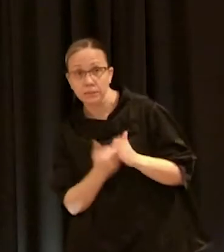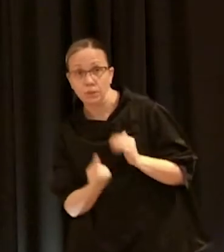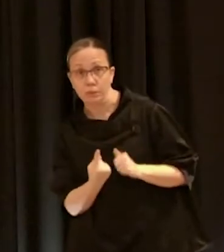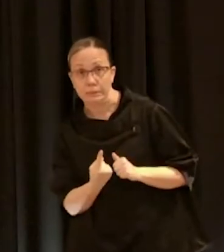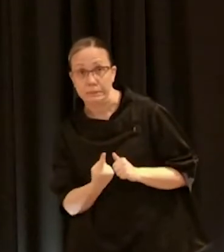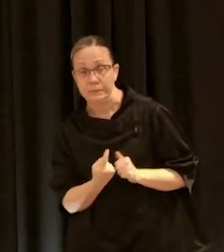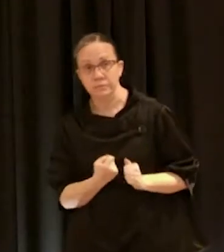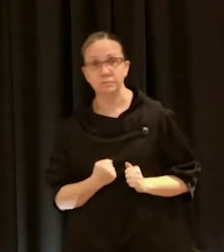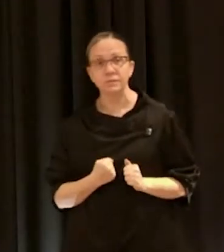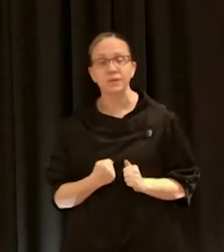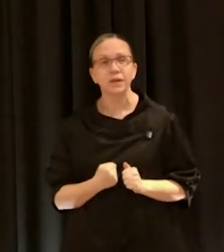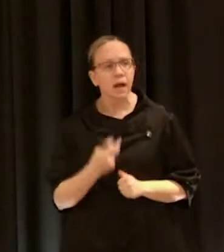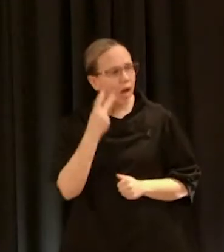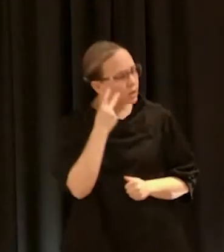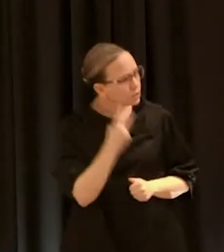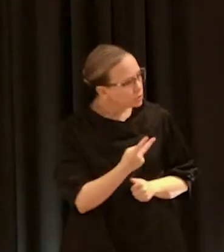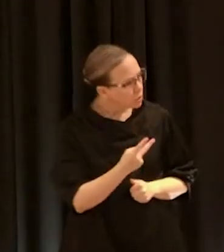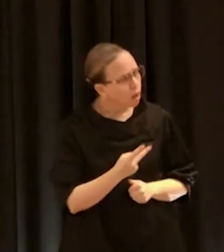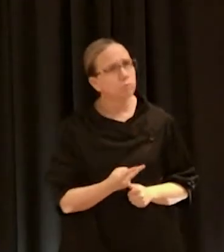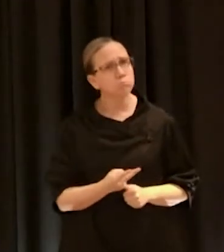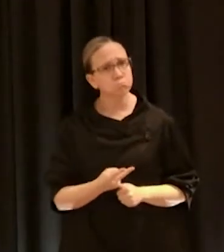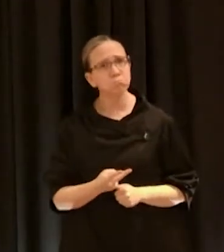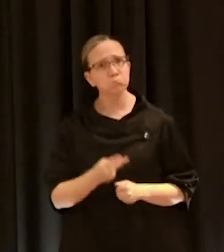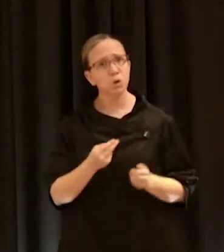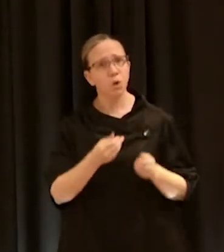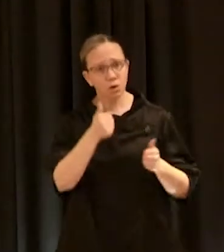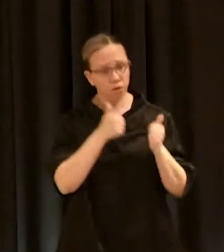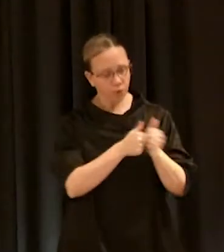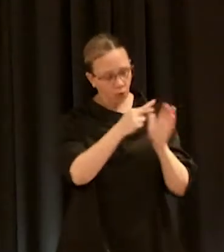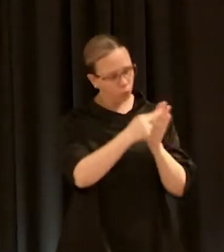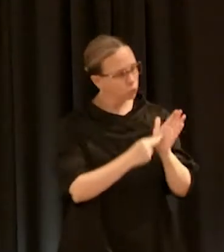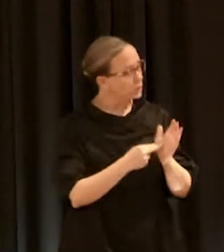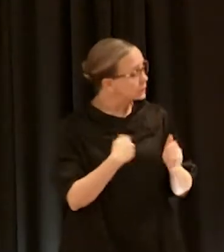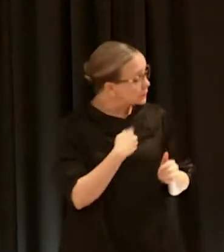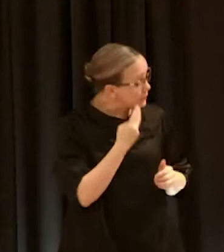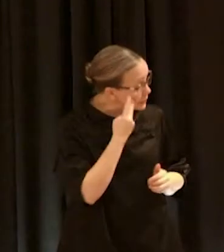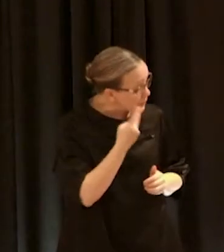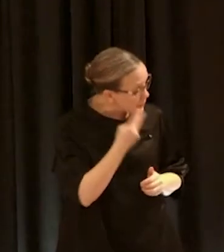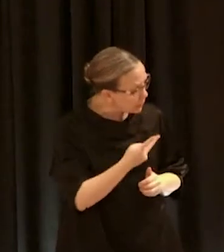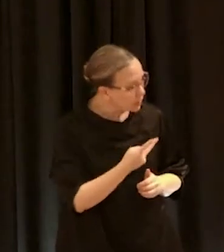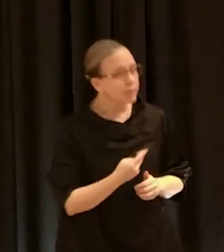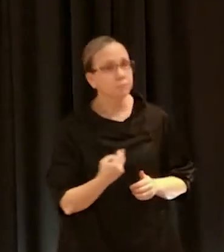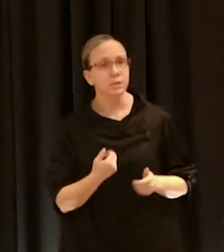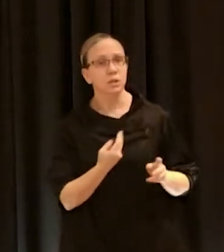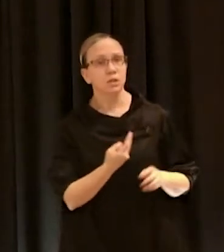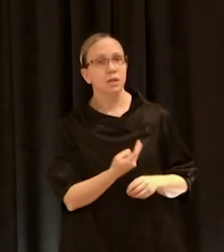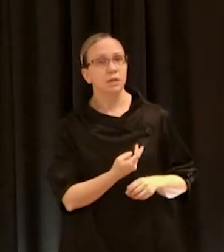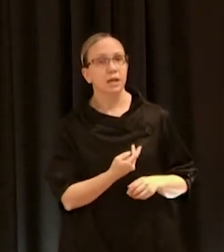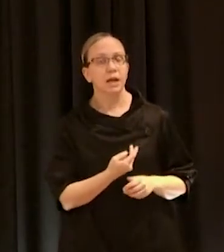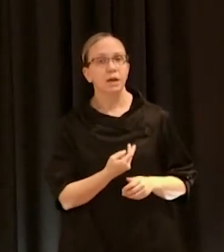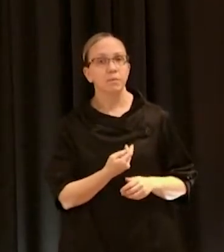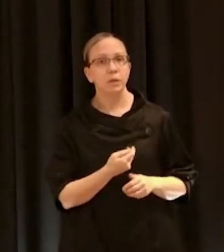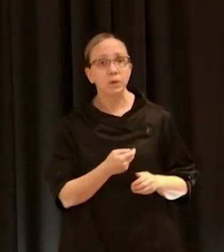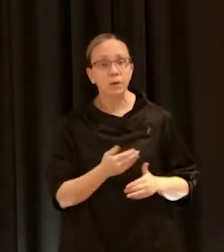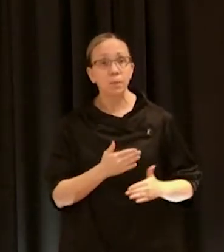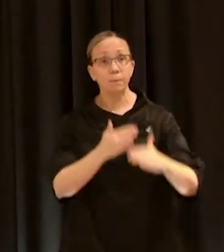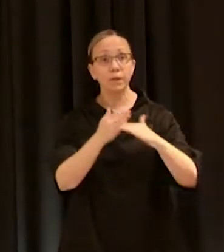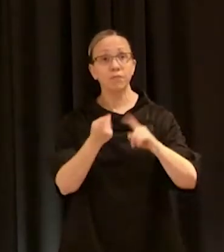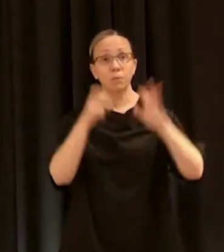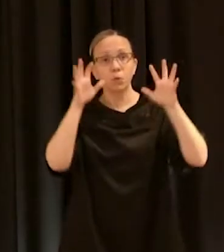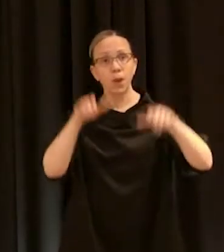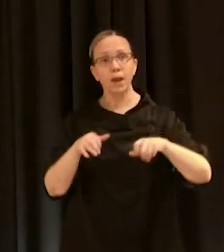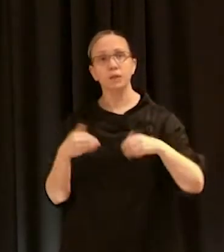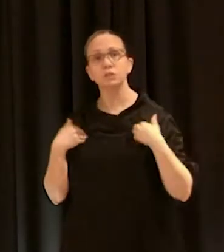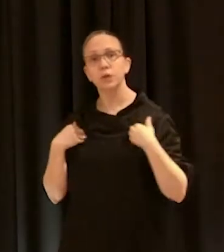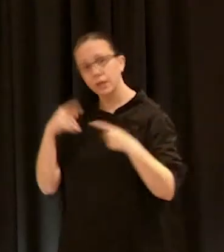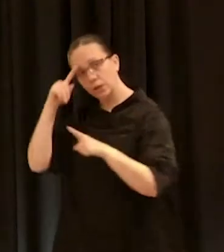closet real quick. And when I saw that we were compliant, I ran out there just to see. And they were getting out of the rain, but I had Brother Rios run out